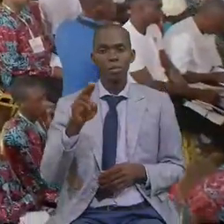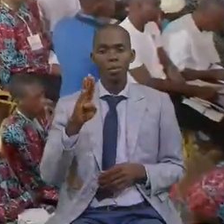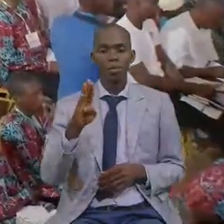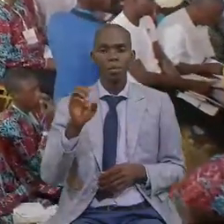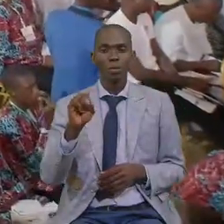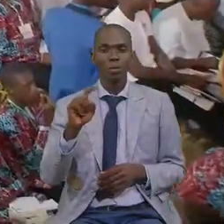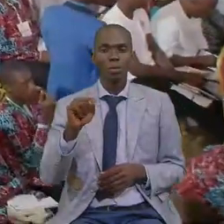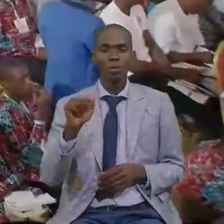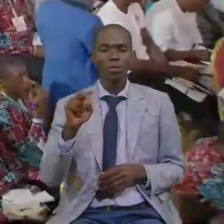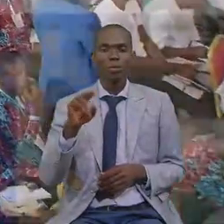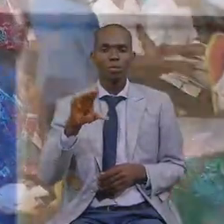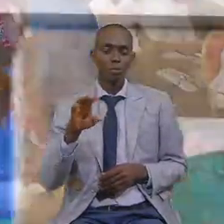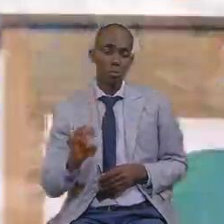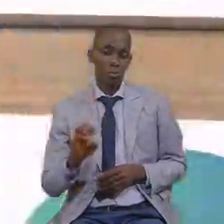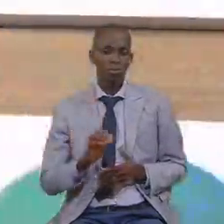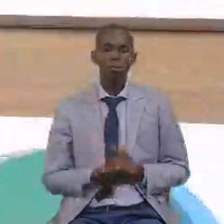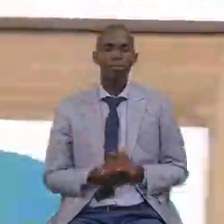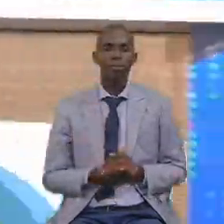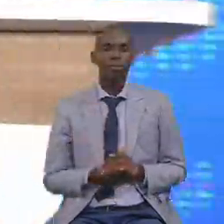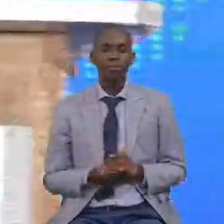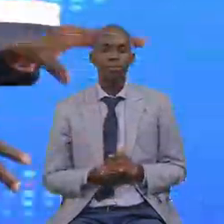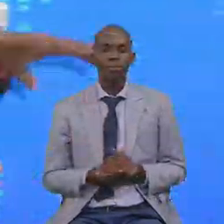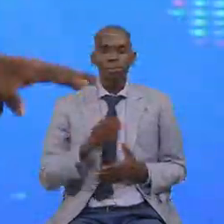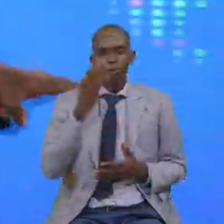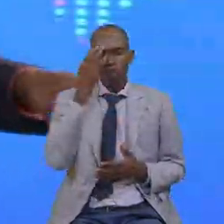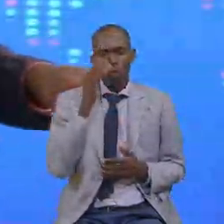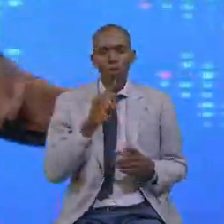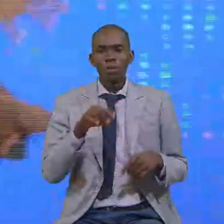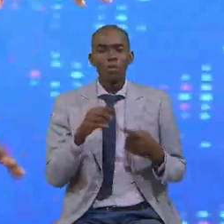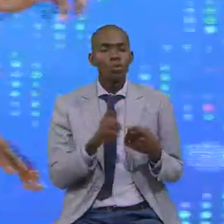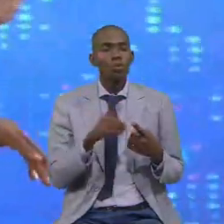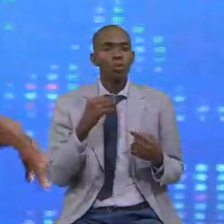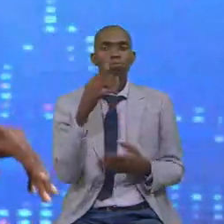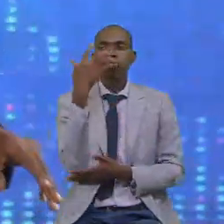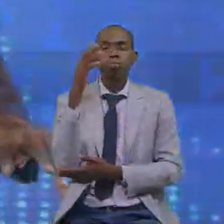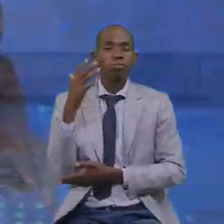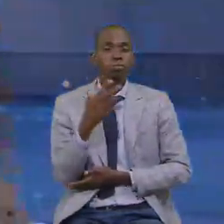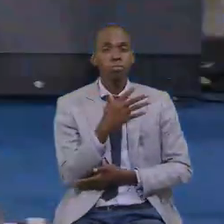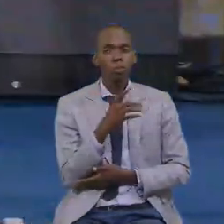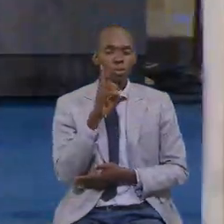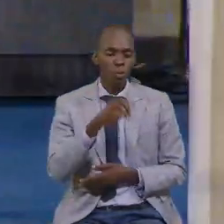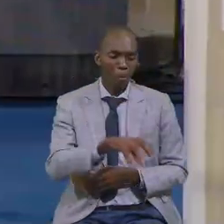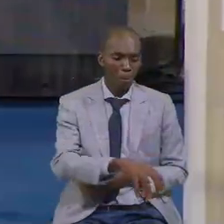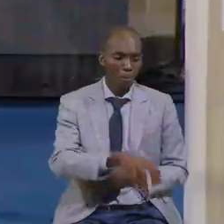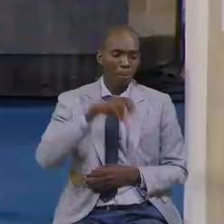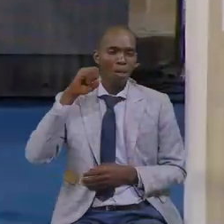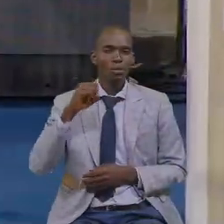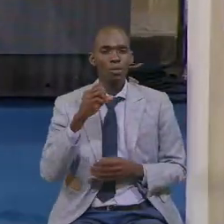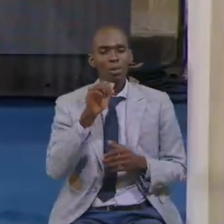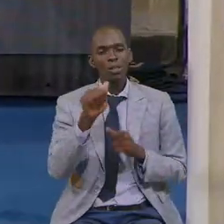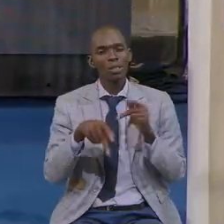Substance. When I say substance, you know, you go to the bush, you pluck out a kind of